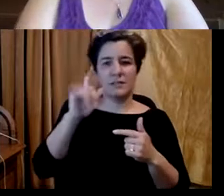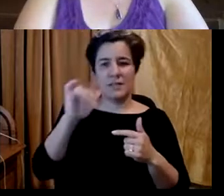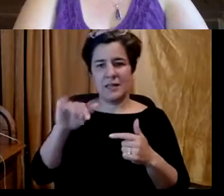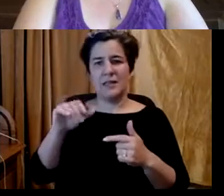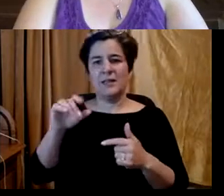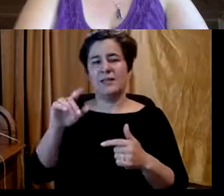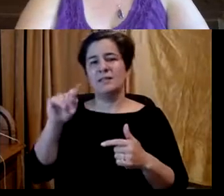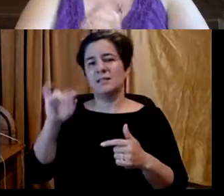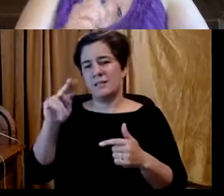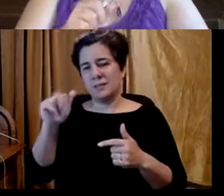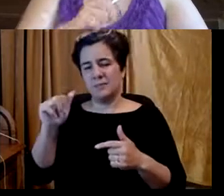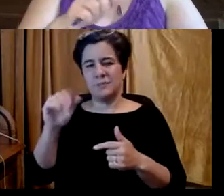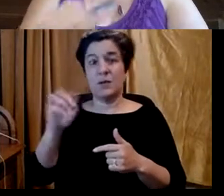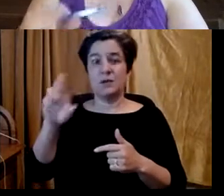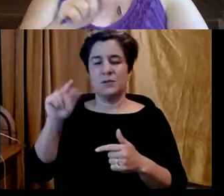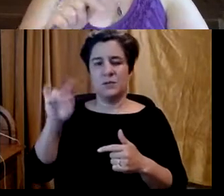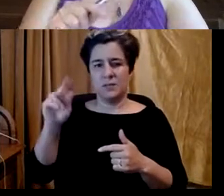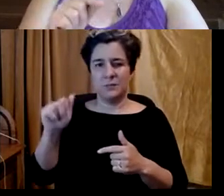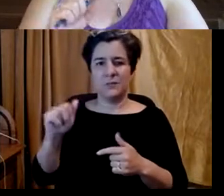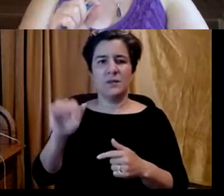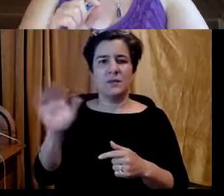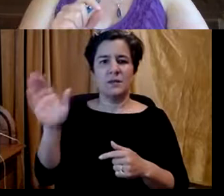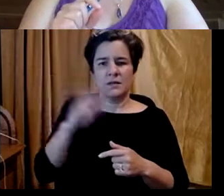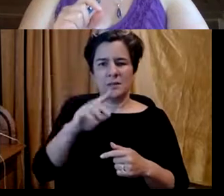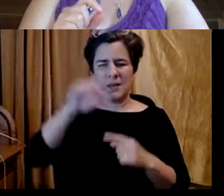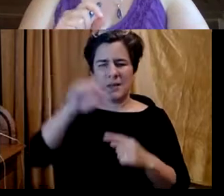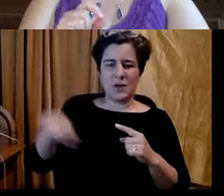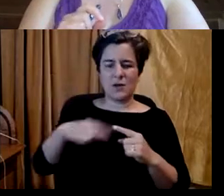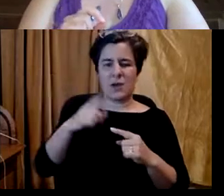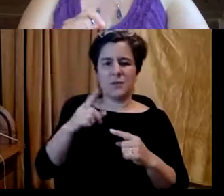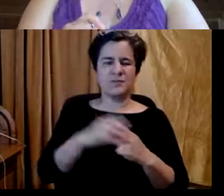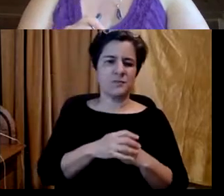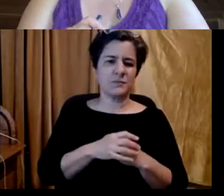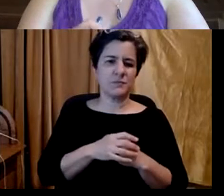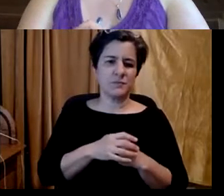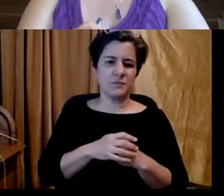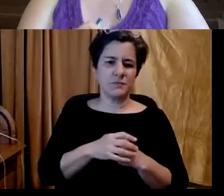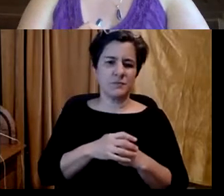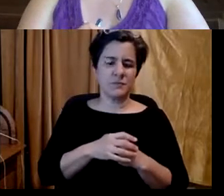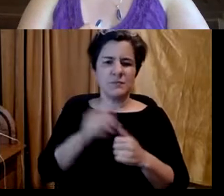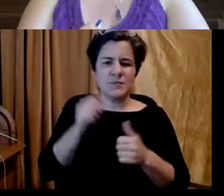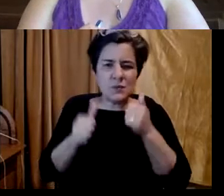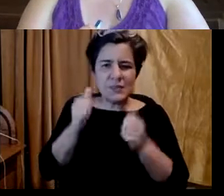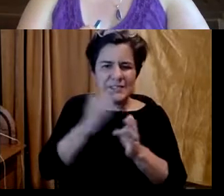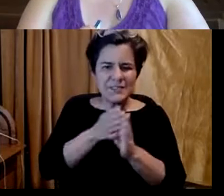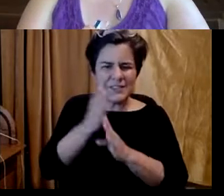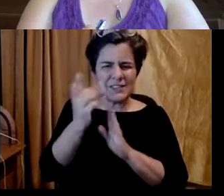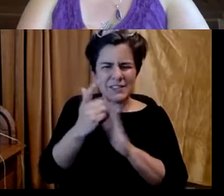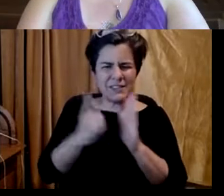So, yeah, I'm going to come back around. But like, so which field in law are you interested in?